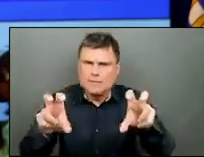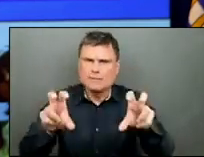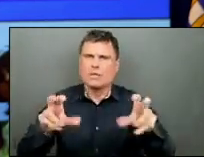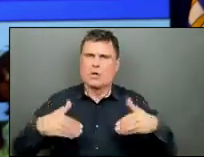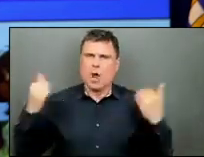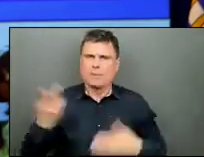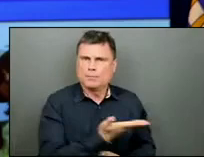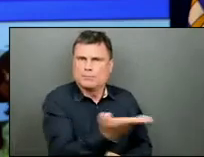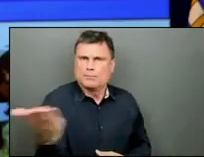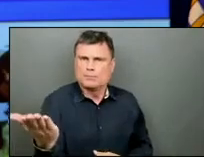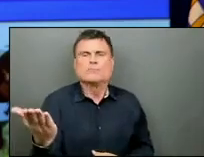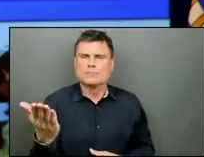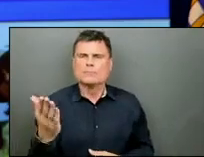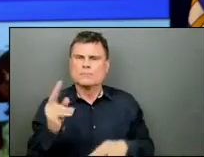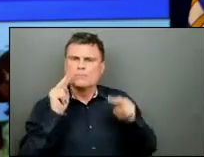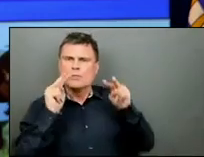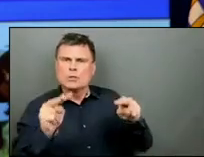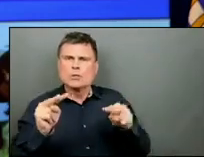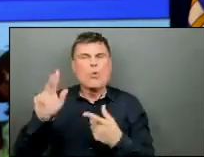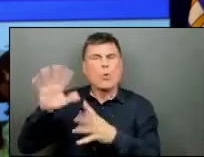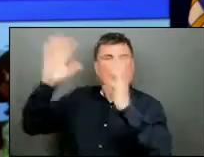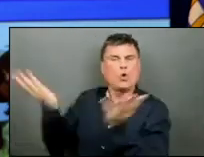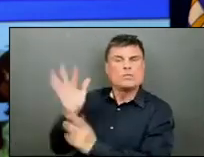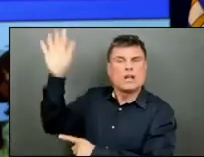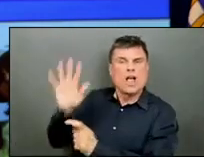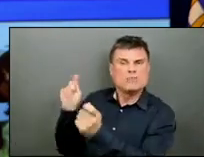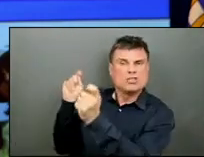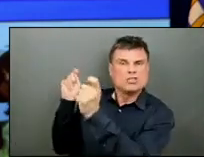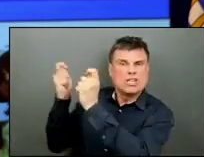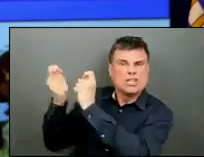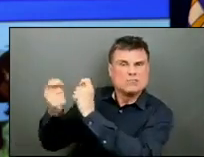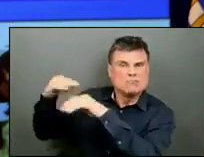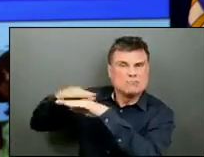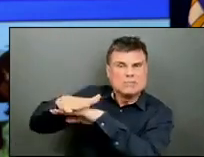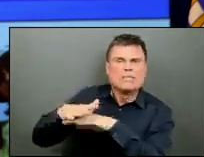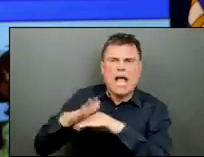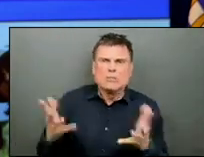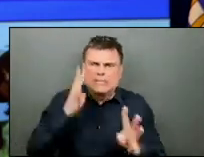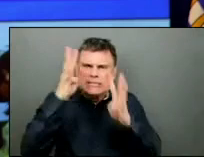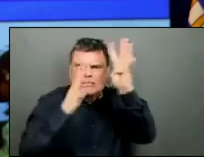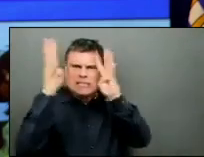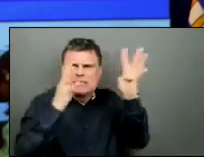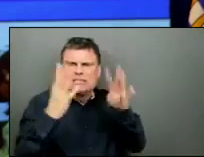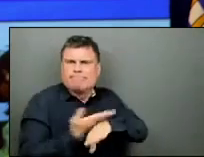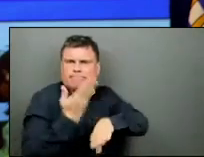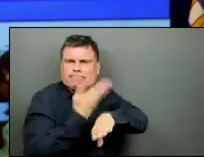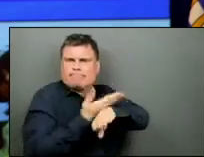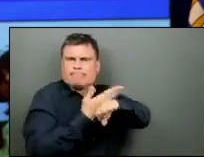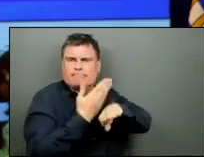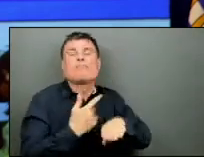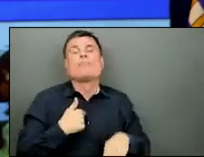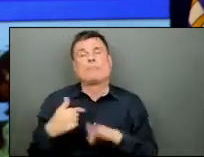and an investment in the future for our future leaders in innovation. Working alongside my colleagues in the Ministry of